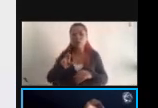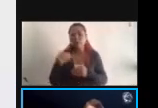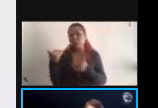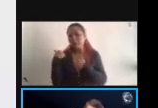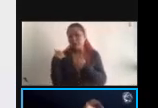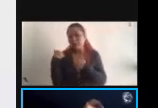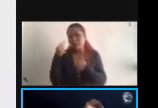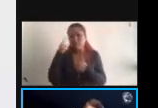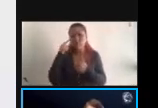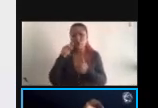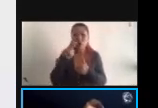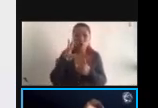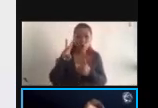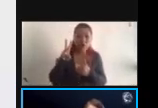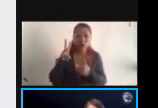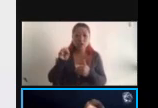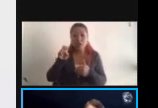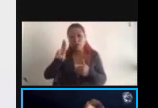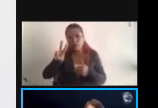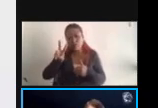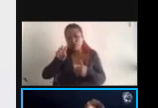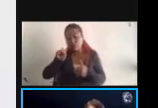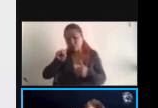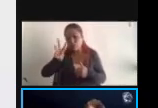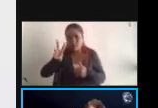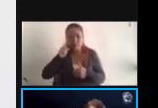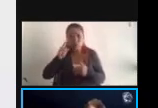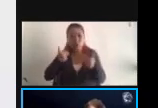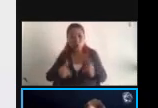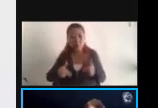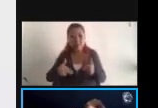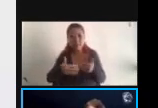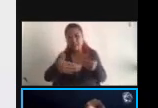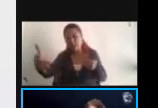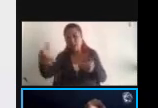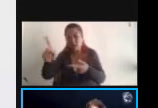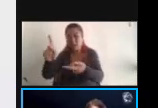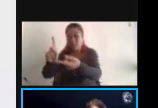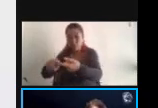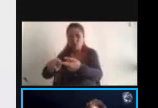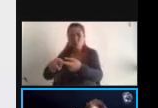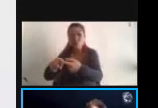for hardware, software, and humans, through to the retirement of the mission.